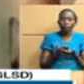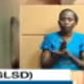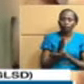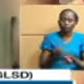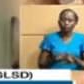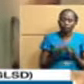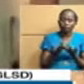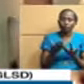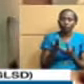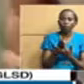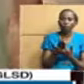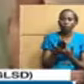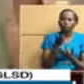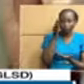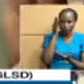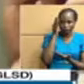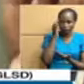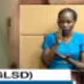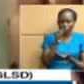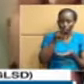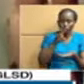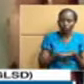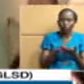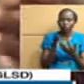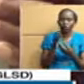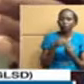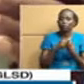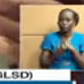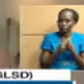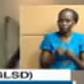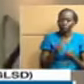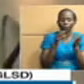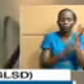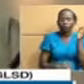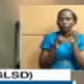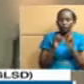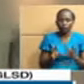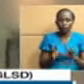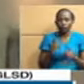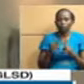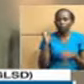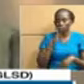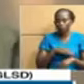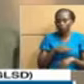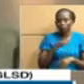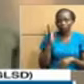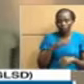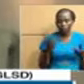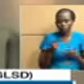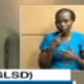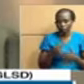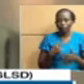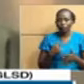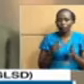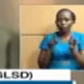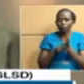gap. Government has people, it's people, it cannot be poor. It's a bad mentality to stigmatize yourself and